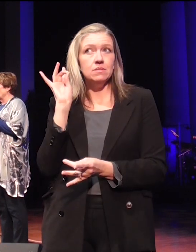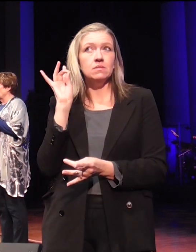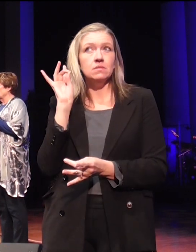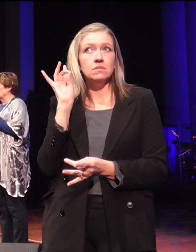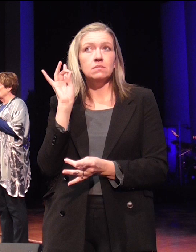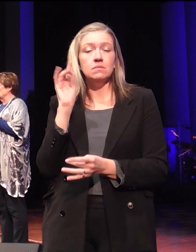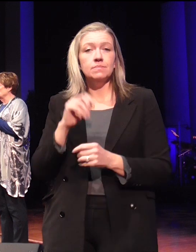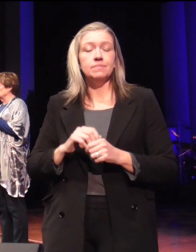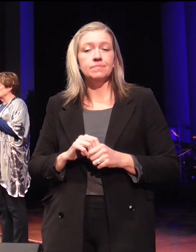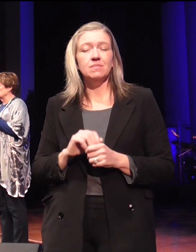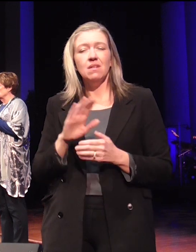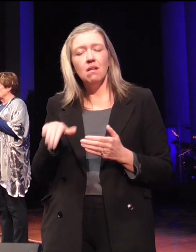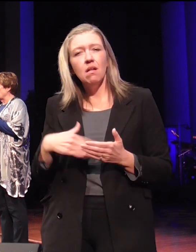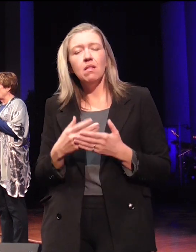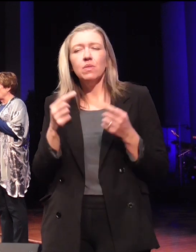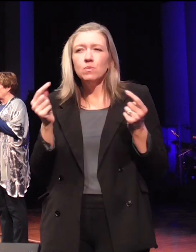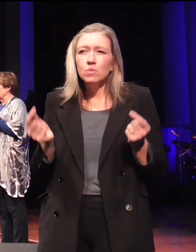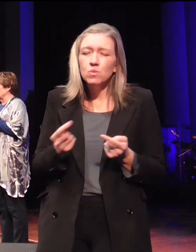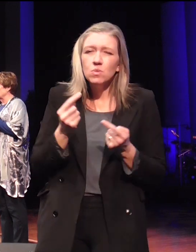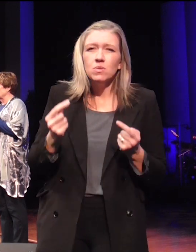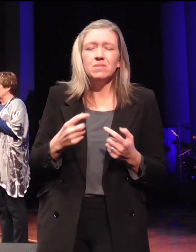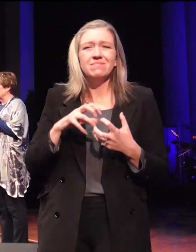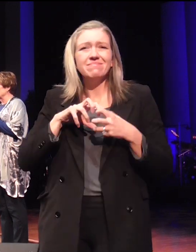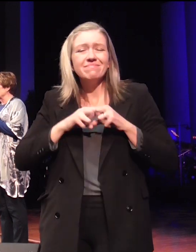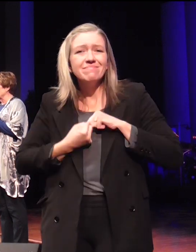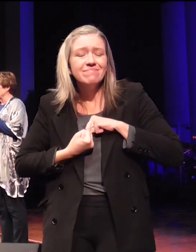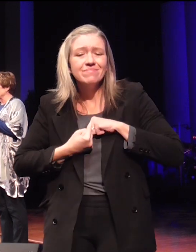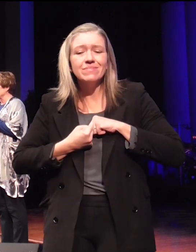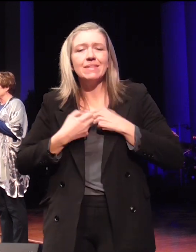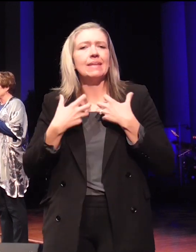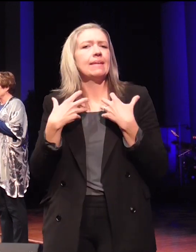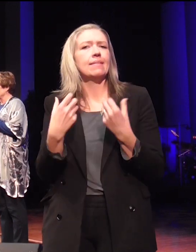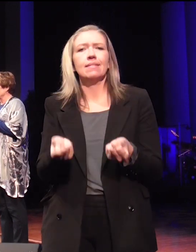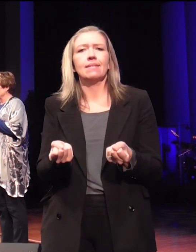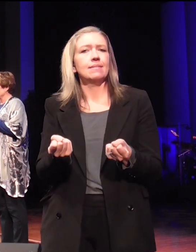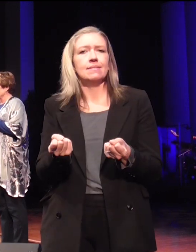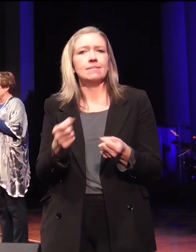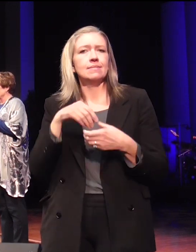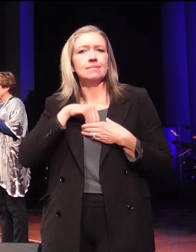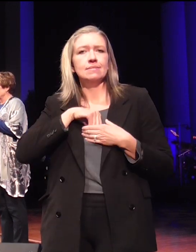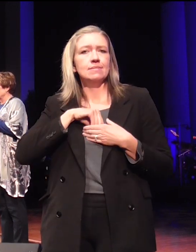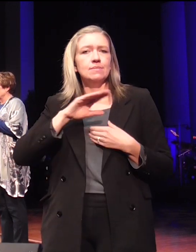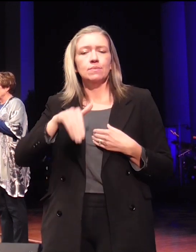healing all the wounds we have within our souls,